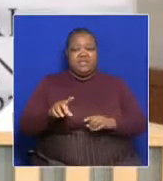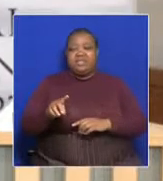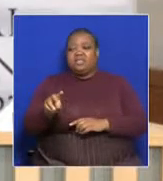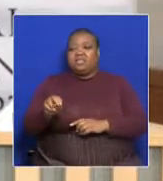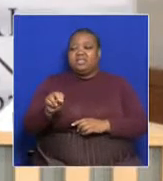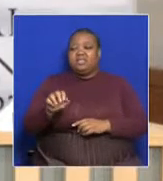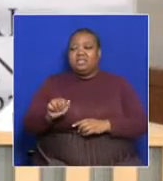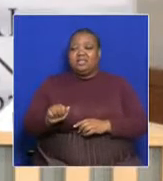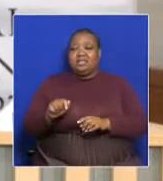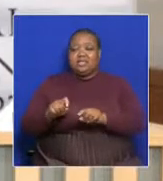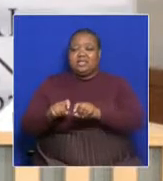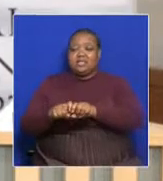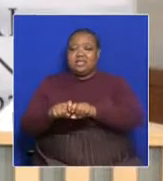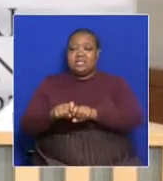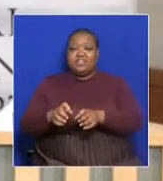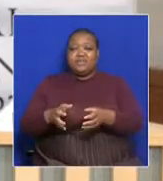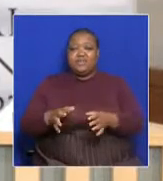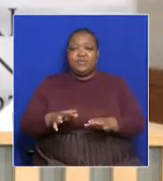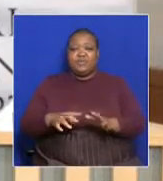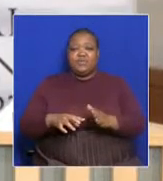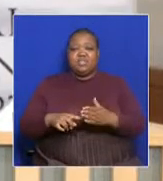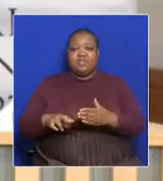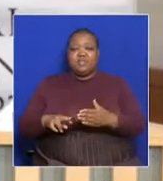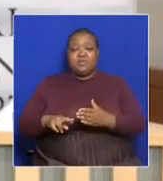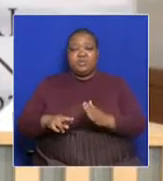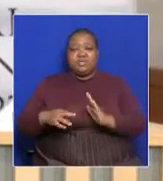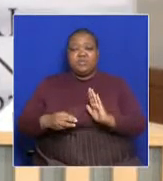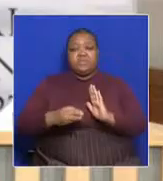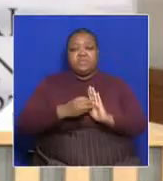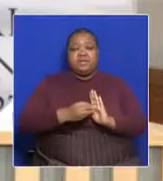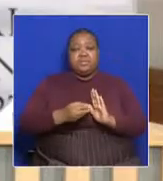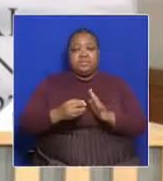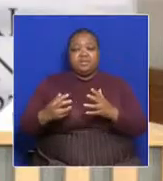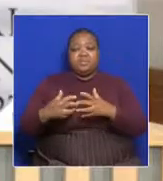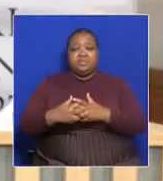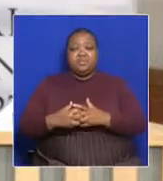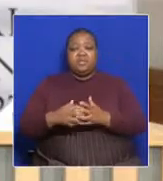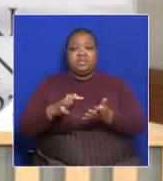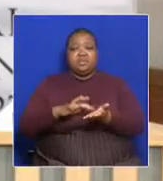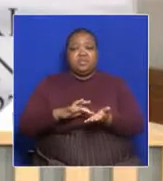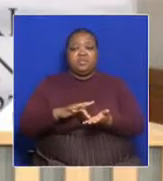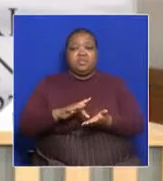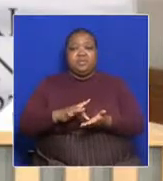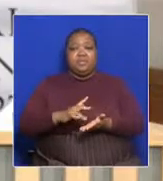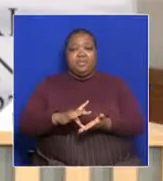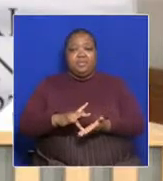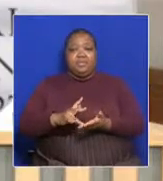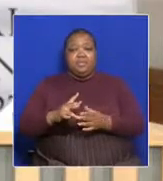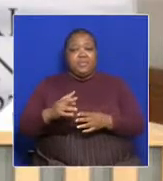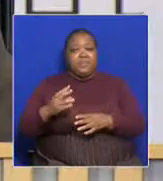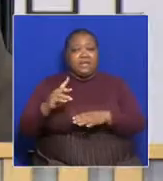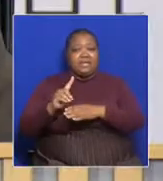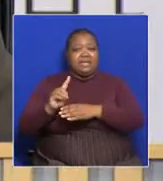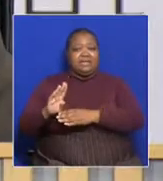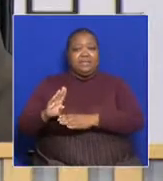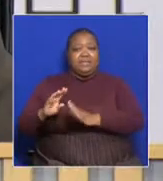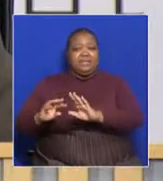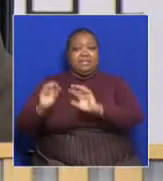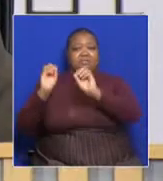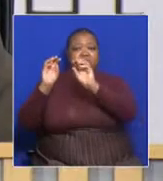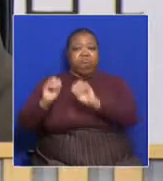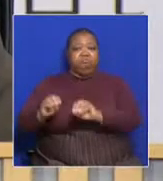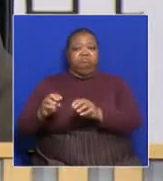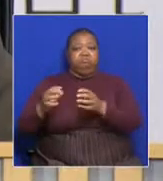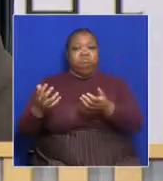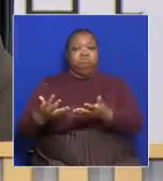is the result that we got. We can match this fingerprint to something that's already in the database. Is that the kind of report you would receive or you